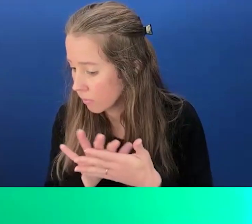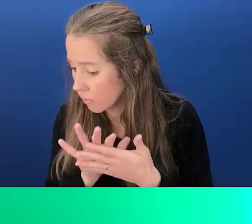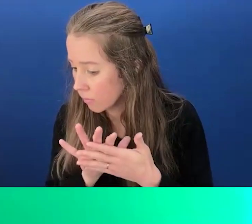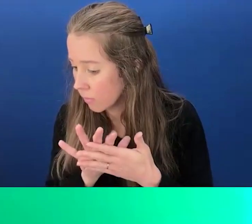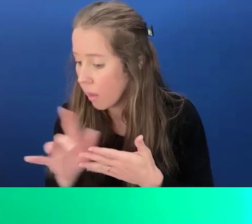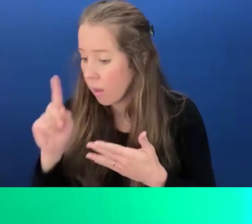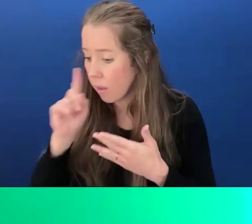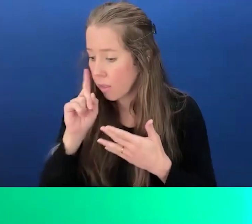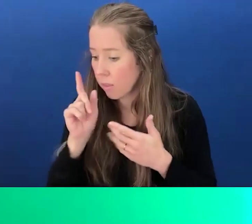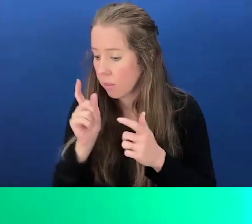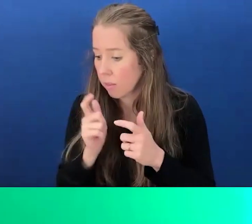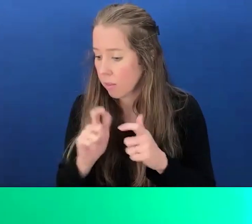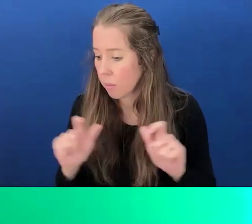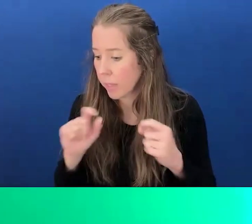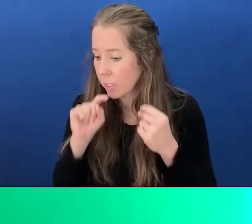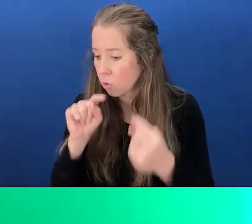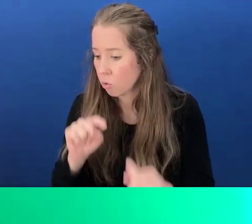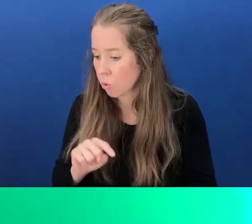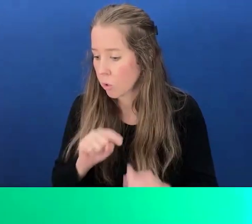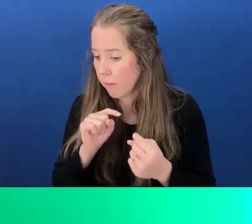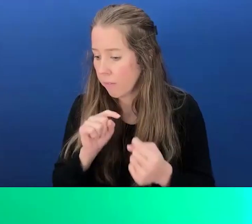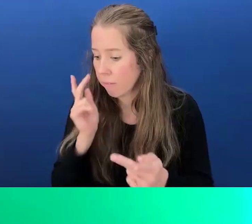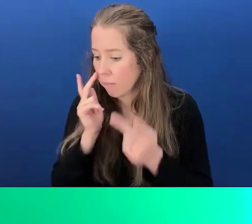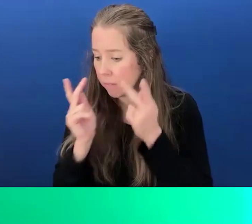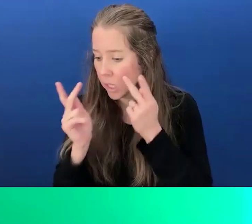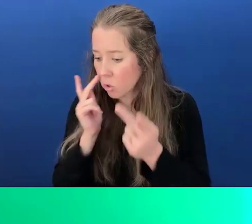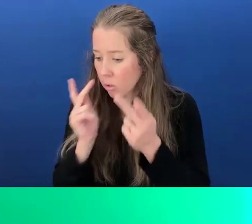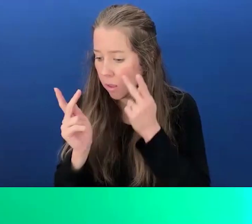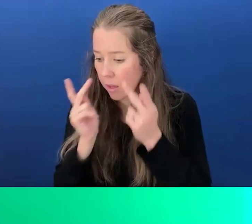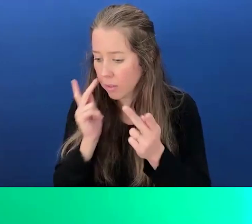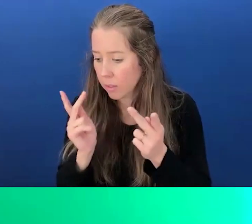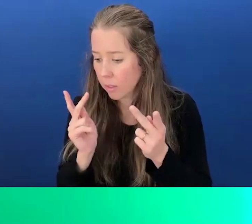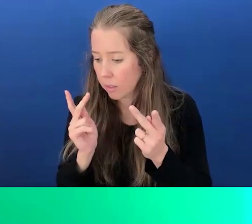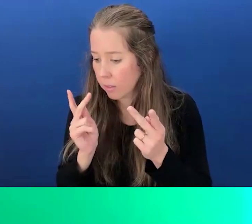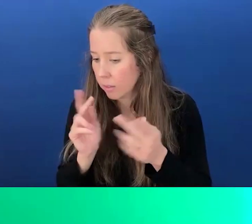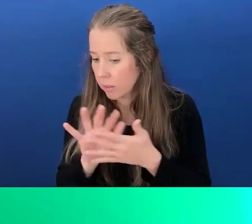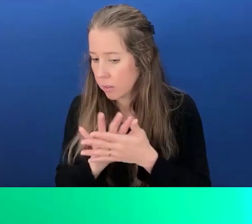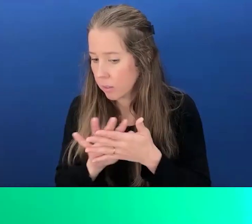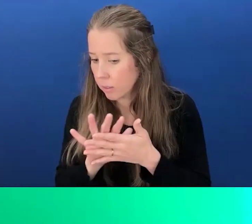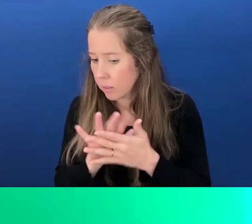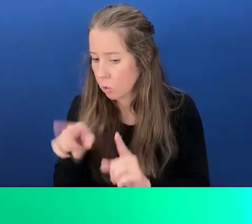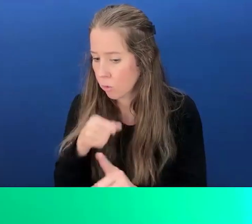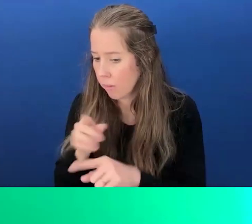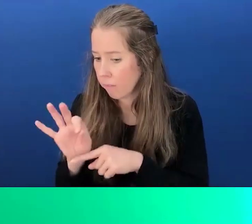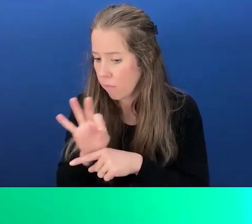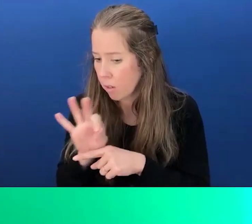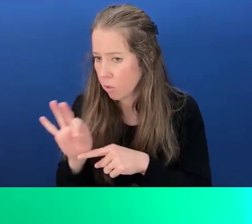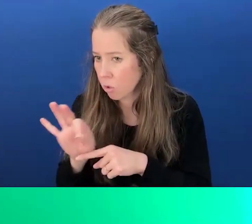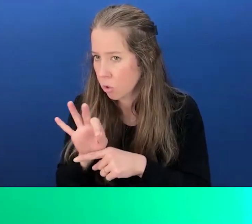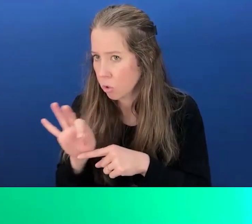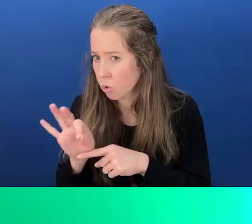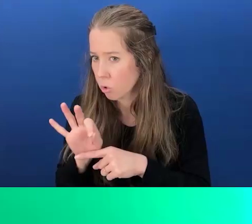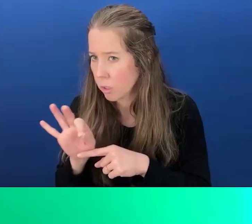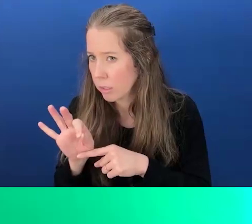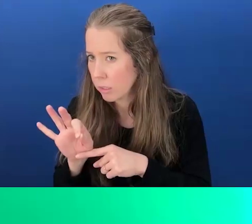the biggest thing to struggle with is visualizing certain structures or certain functions that we're using. Is there